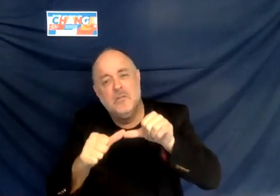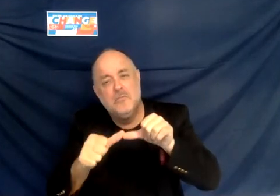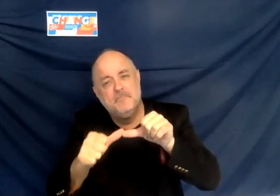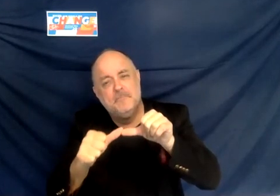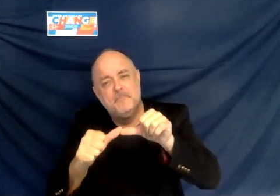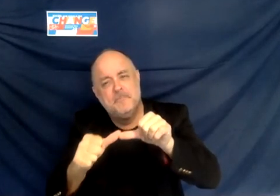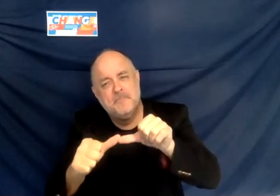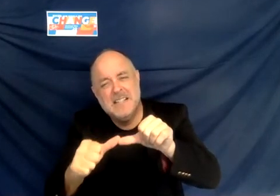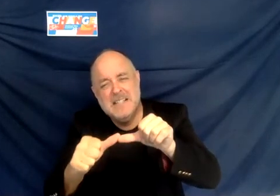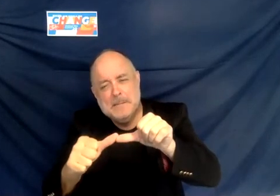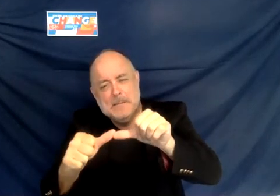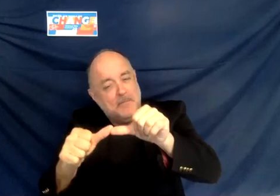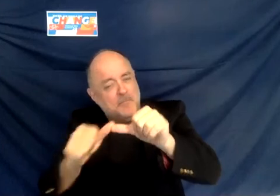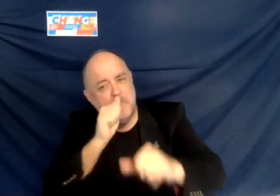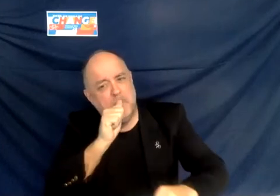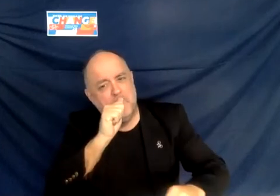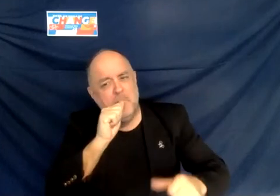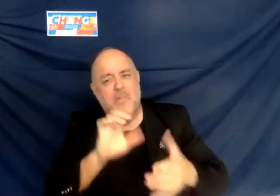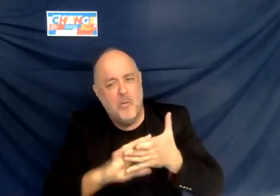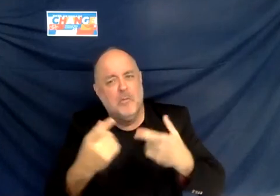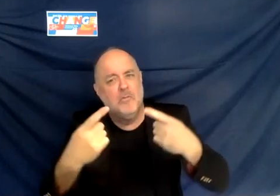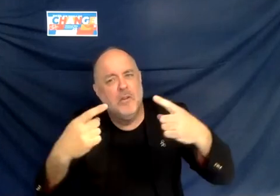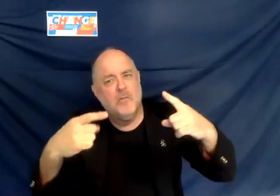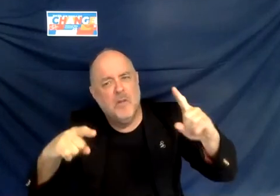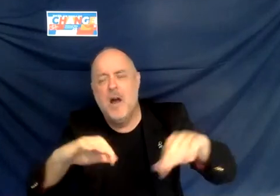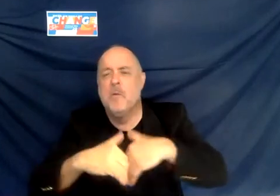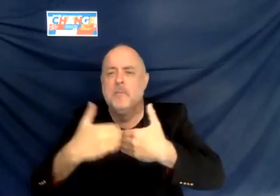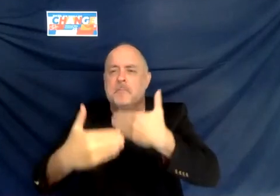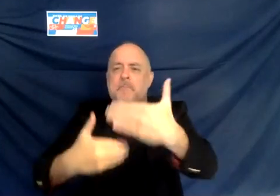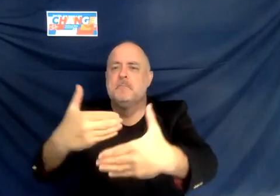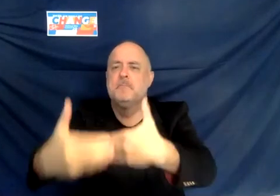a journey in terms of how we move